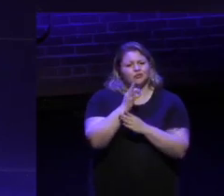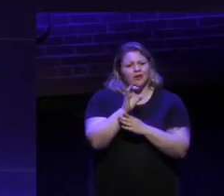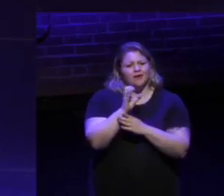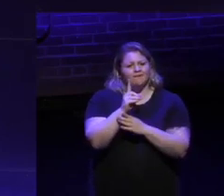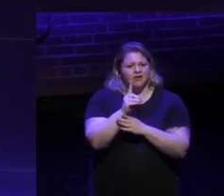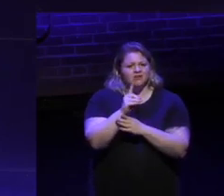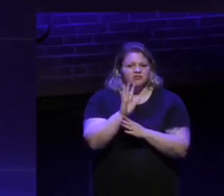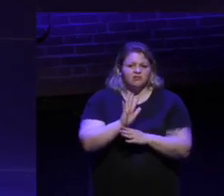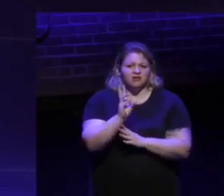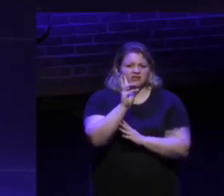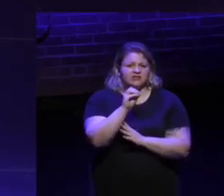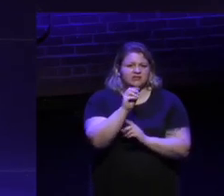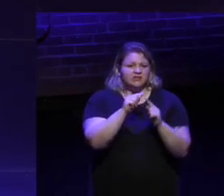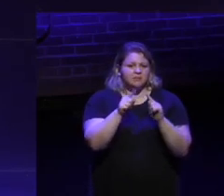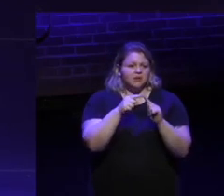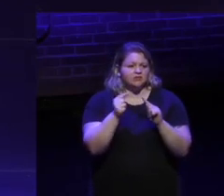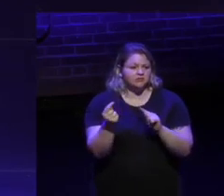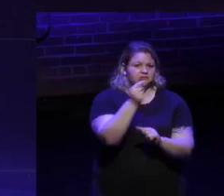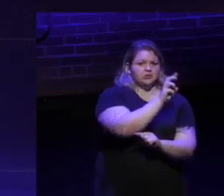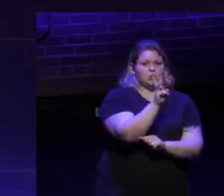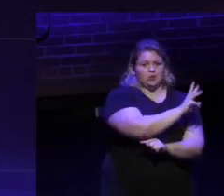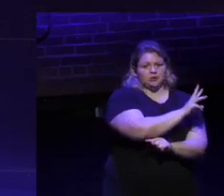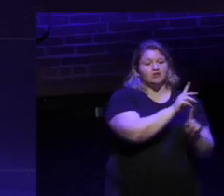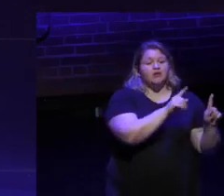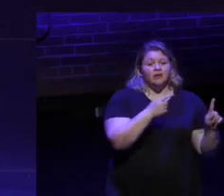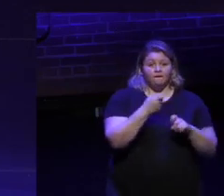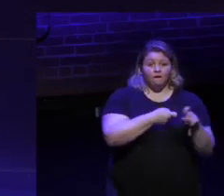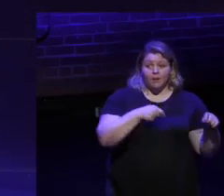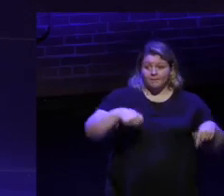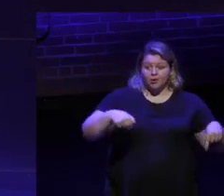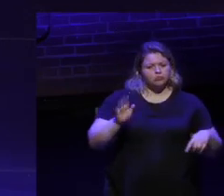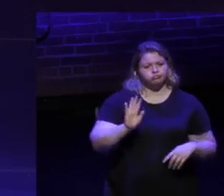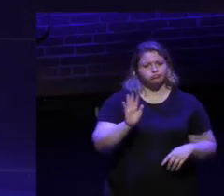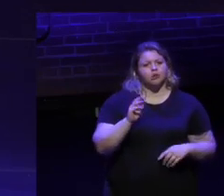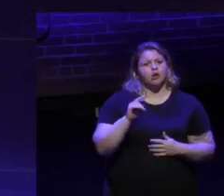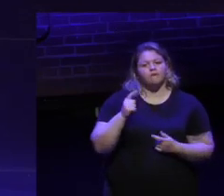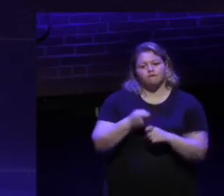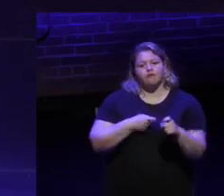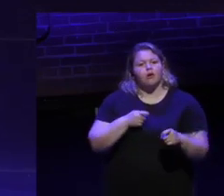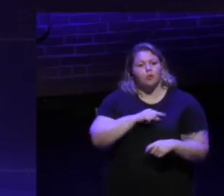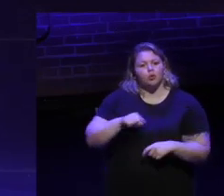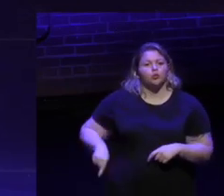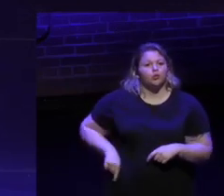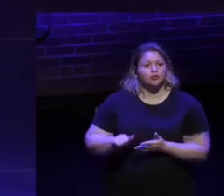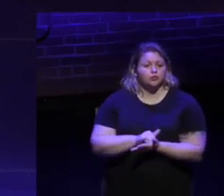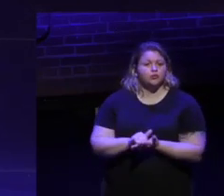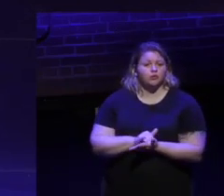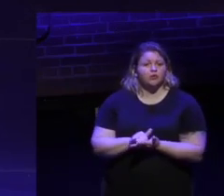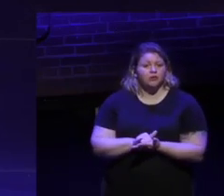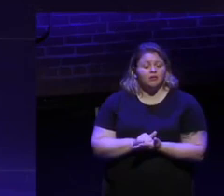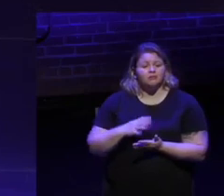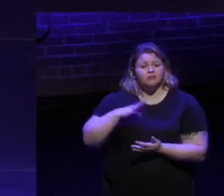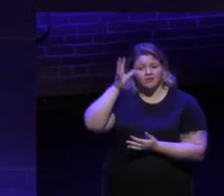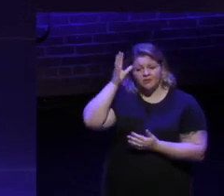here. But I'm not originally from there. I was born in Queens, New York. My dad grew up in the Sheepshead Bay housing projects of southern